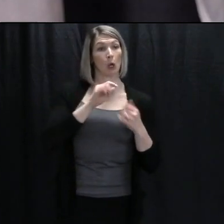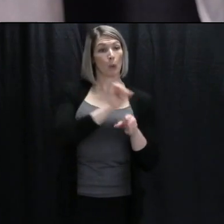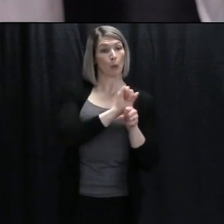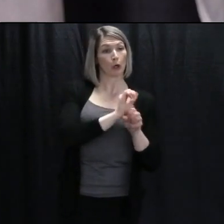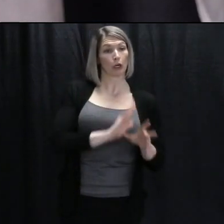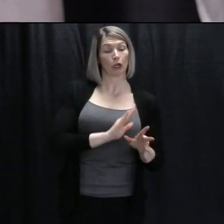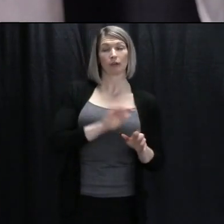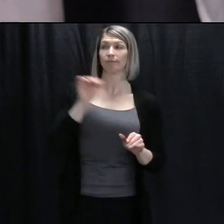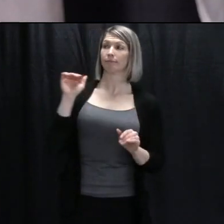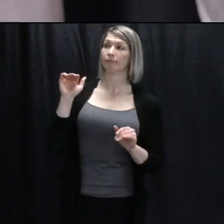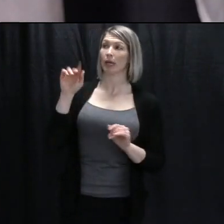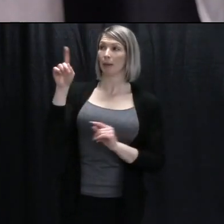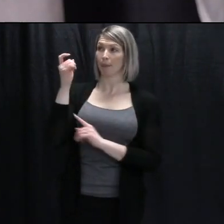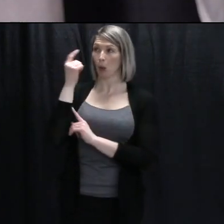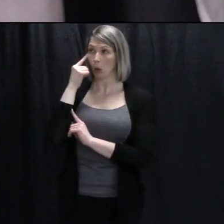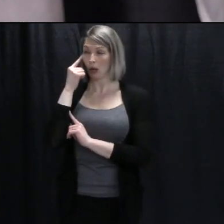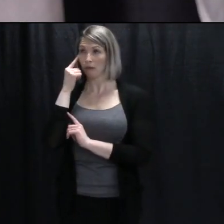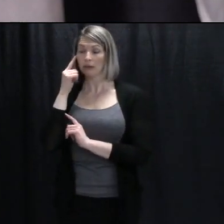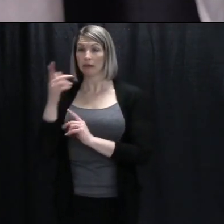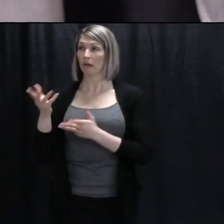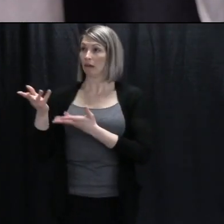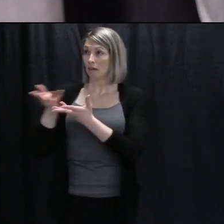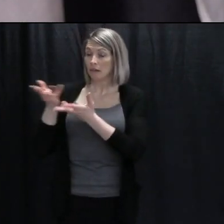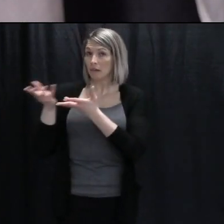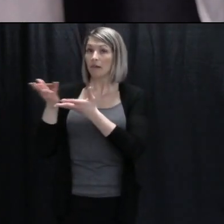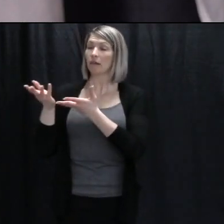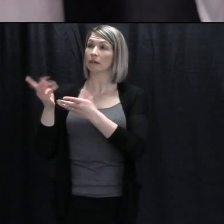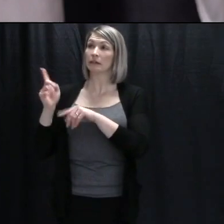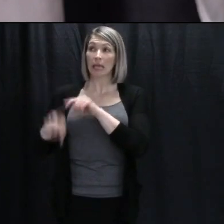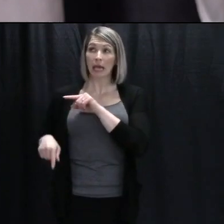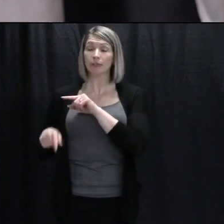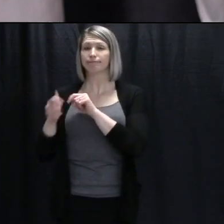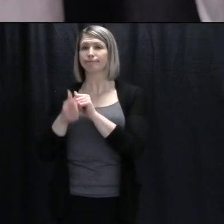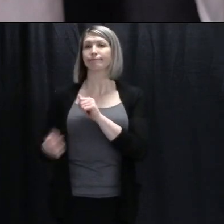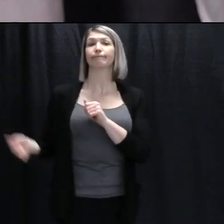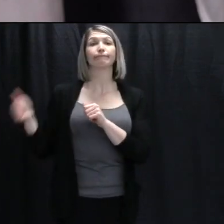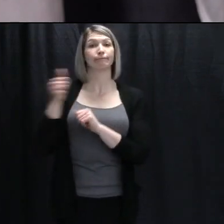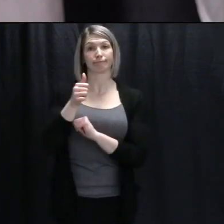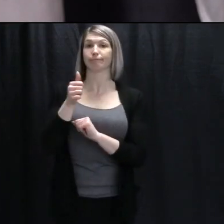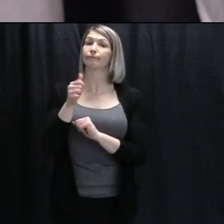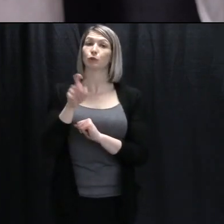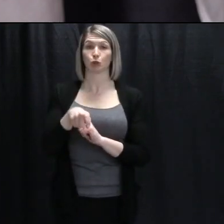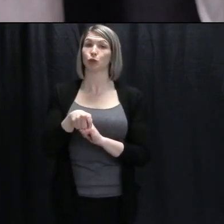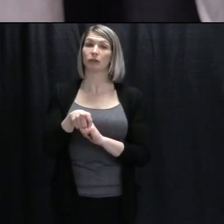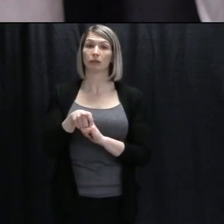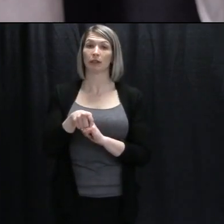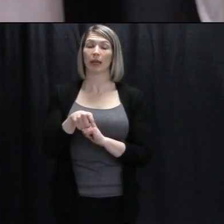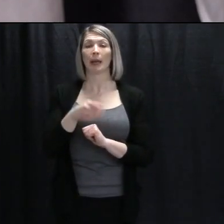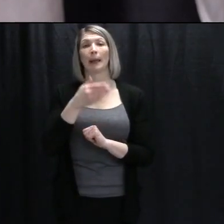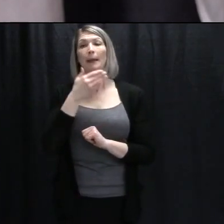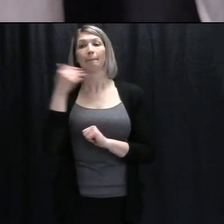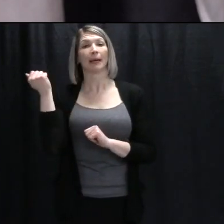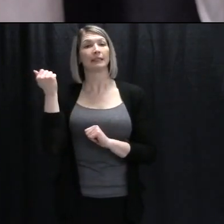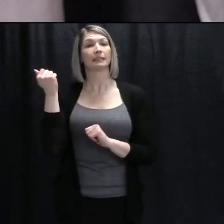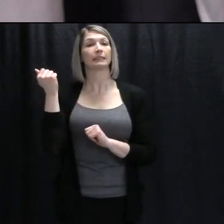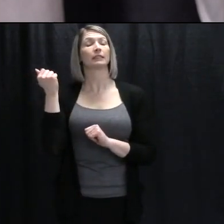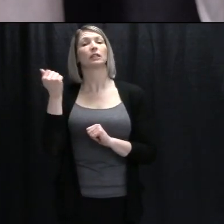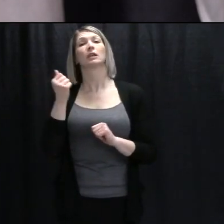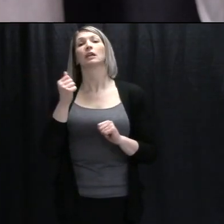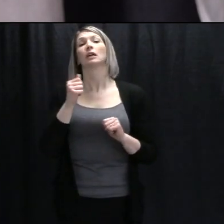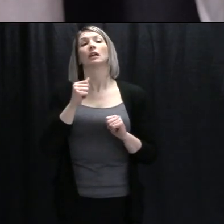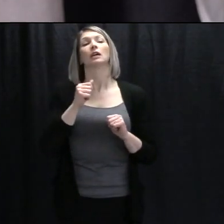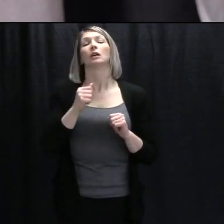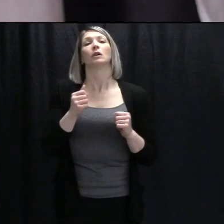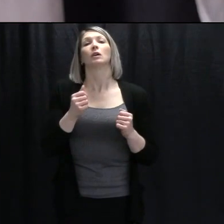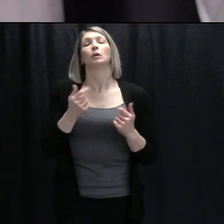we will certainly put inspectors in place to make sure that that workplace is safe. We know that the best ammunition, the best tool that we have is